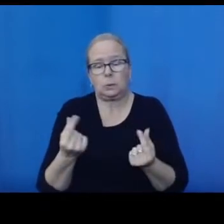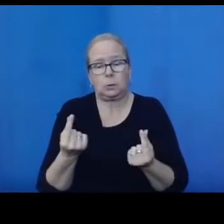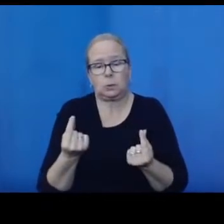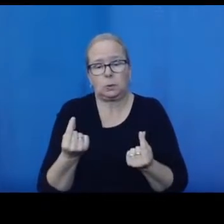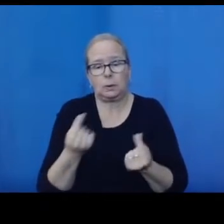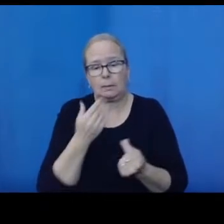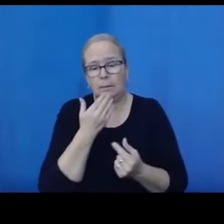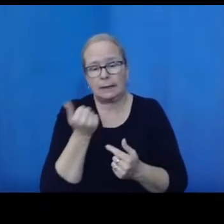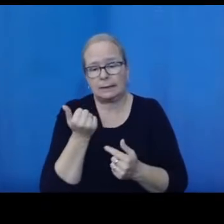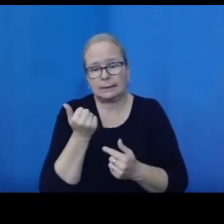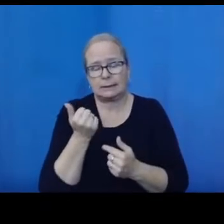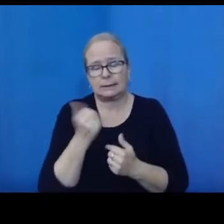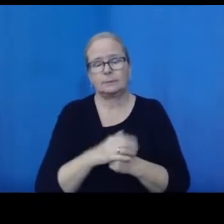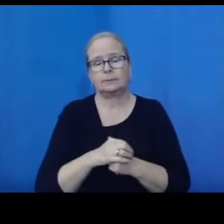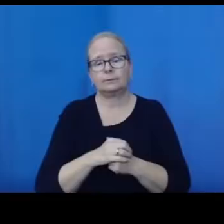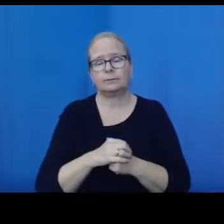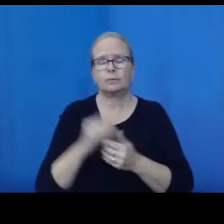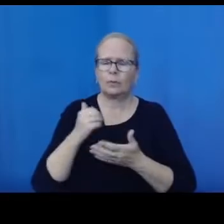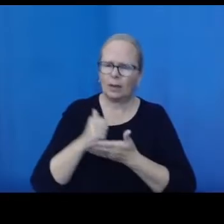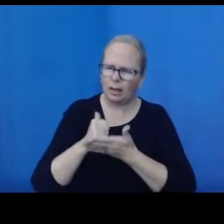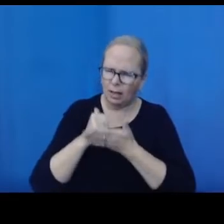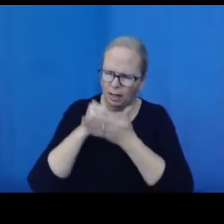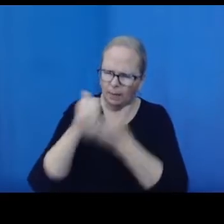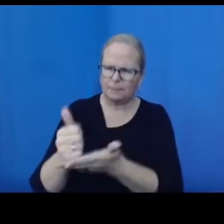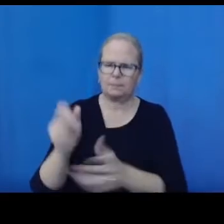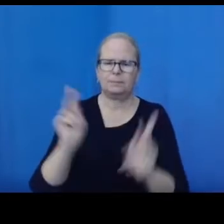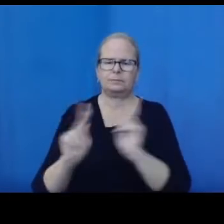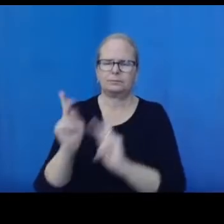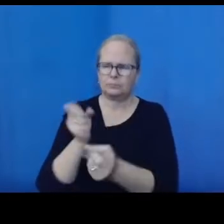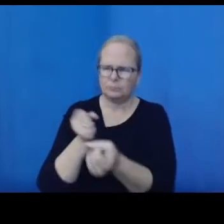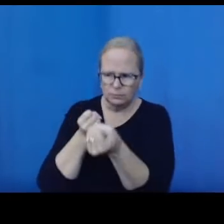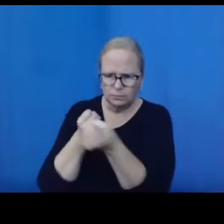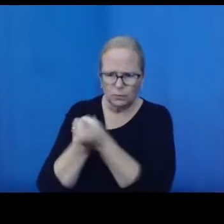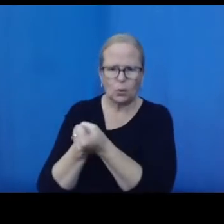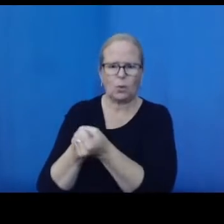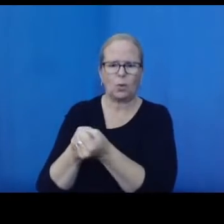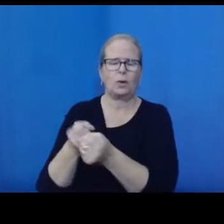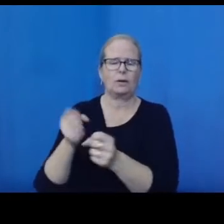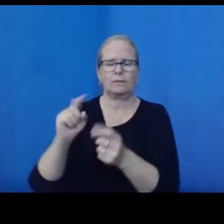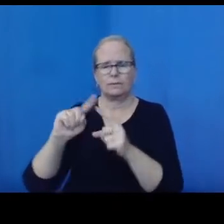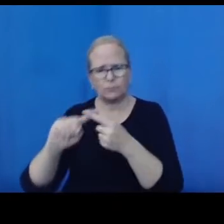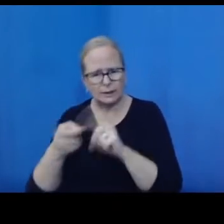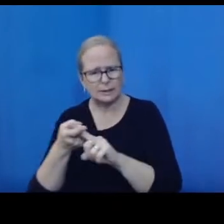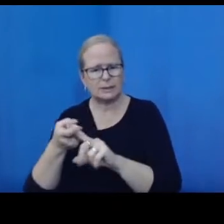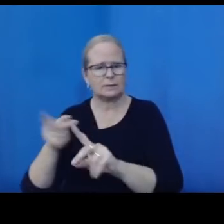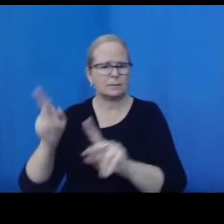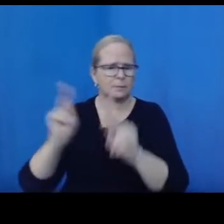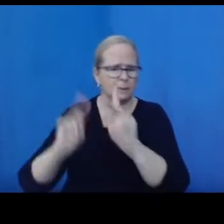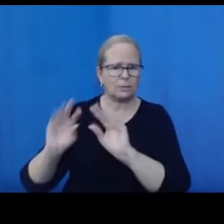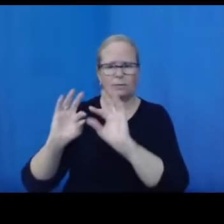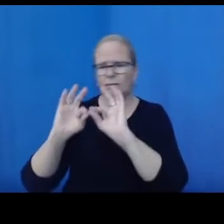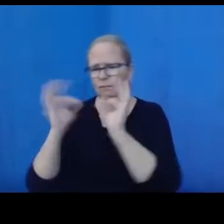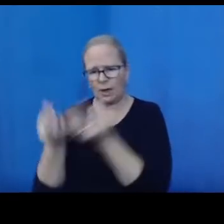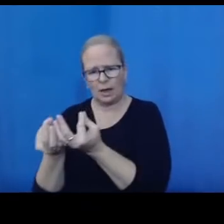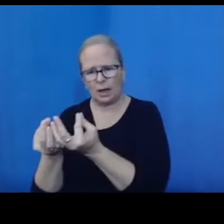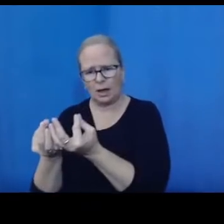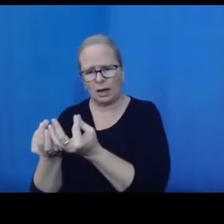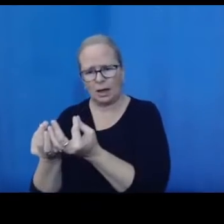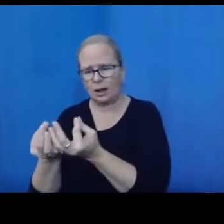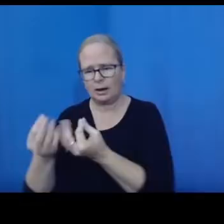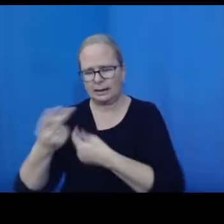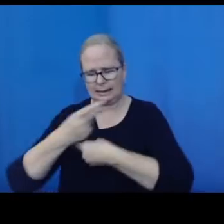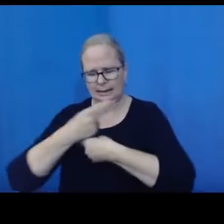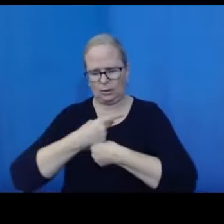my family, for my friends, is to take care of myself so that I have the bandwidth to be supportive to